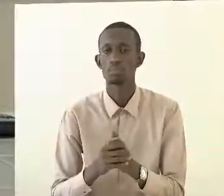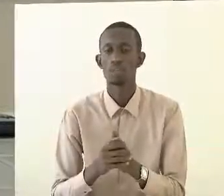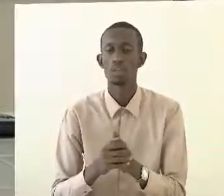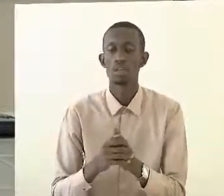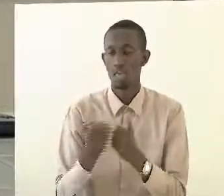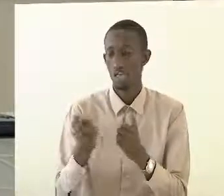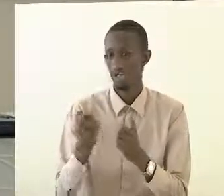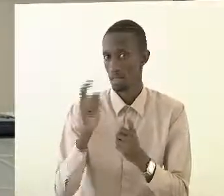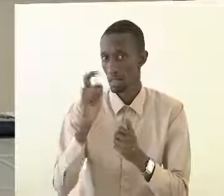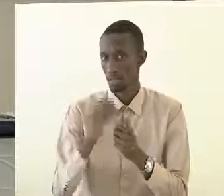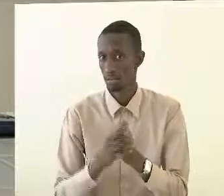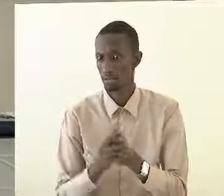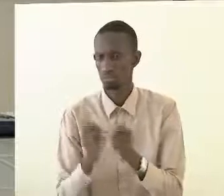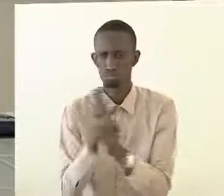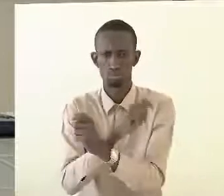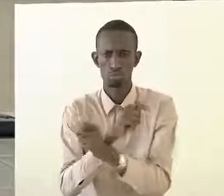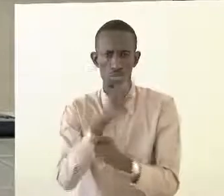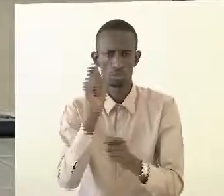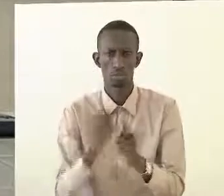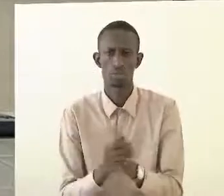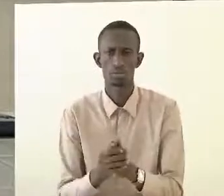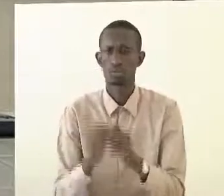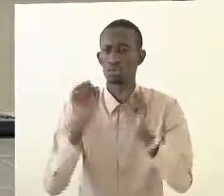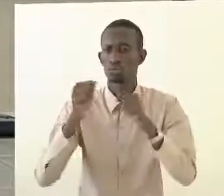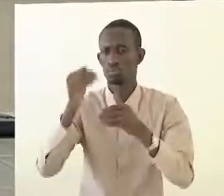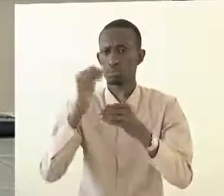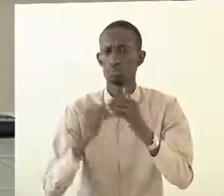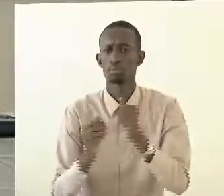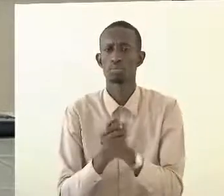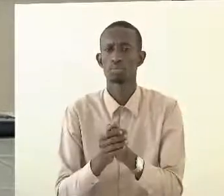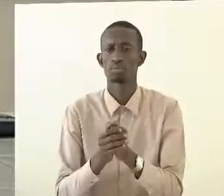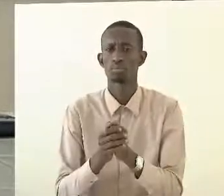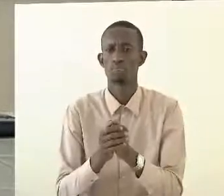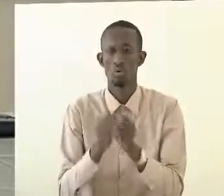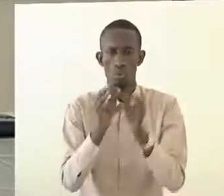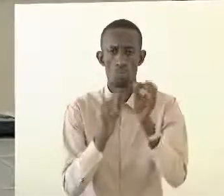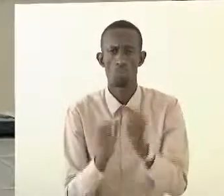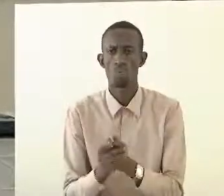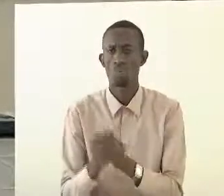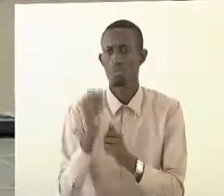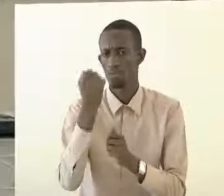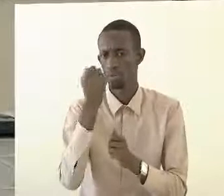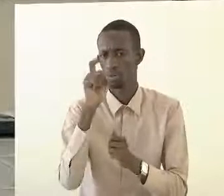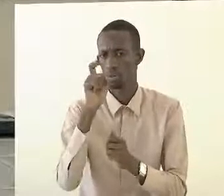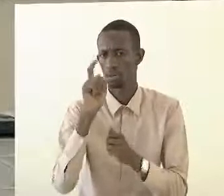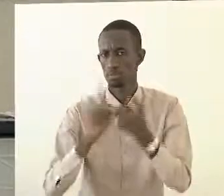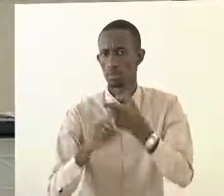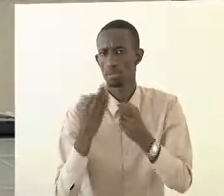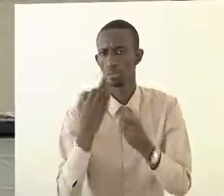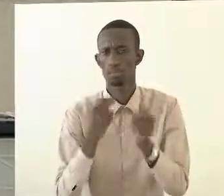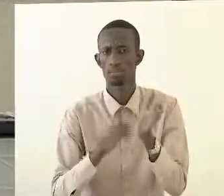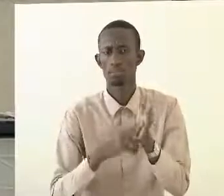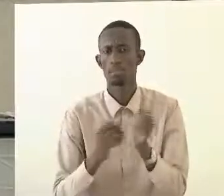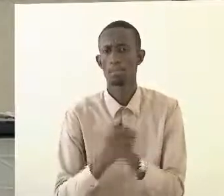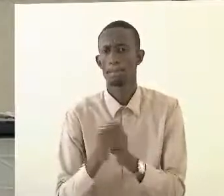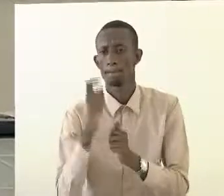terms of z, I can even express 5x plus 3 in terms of